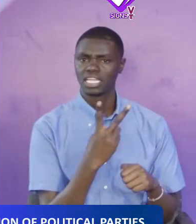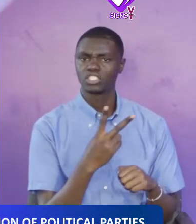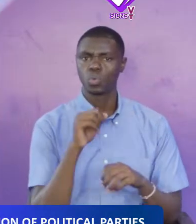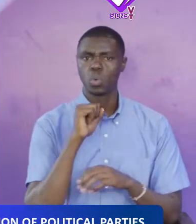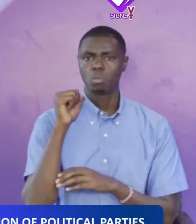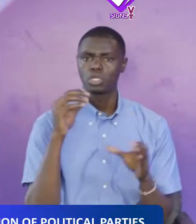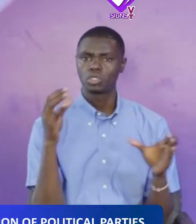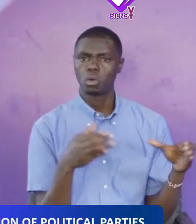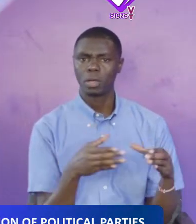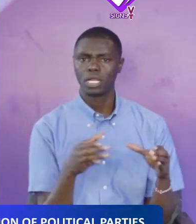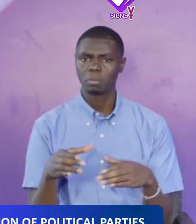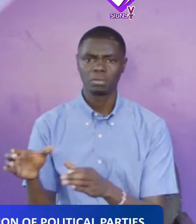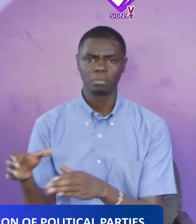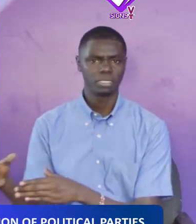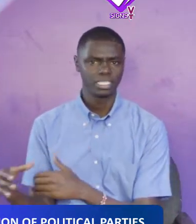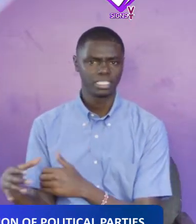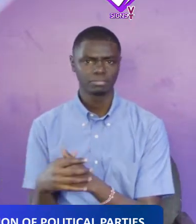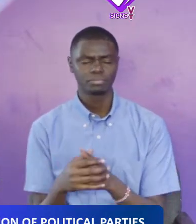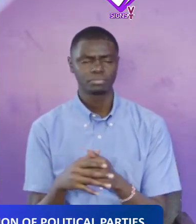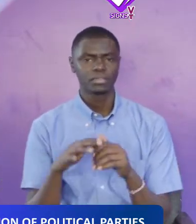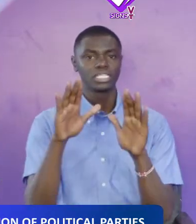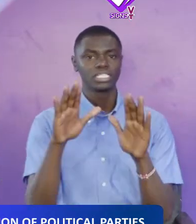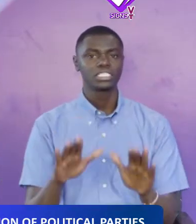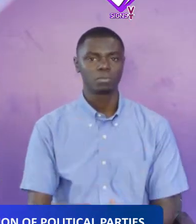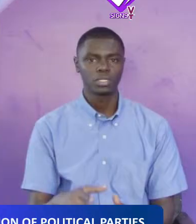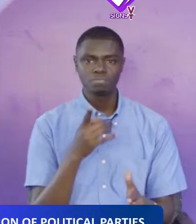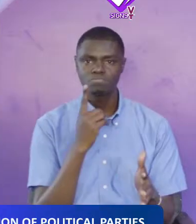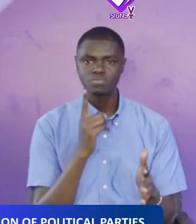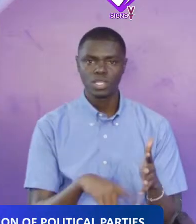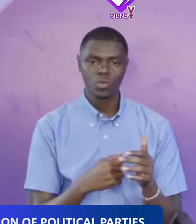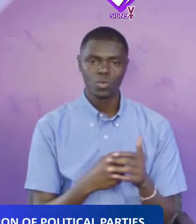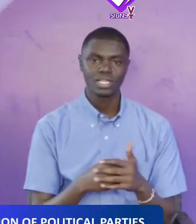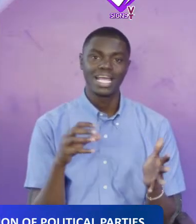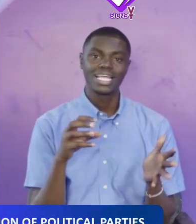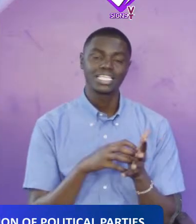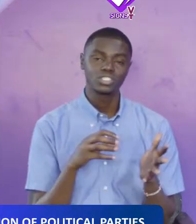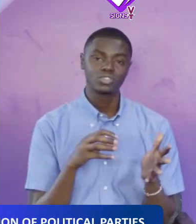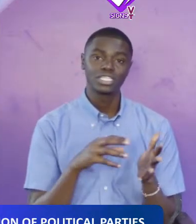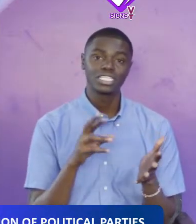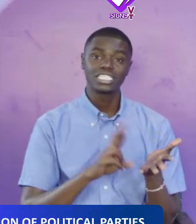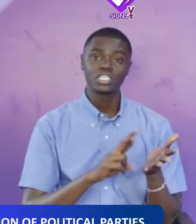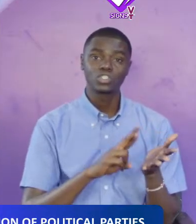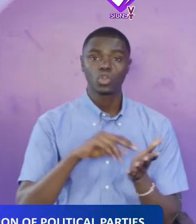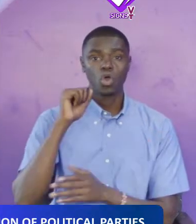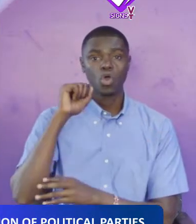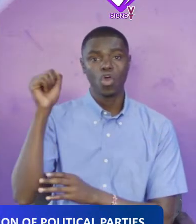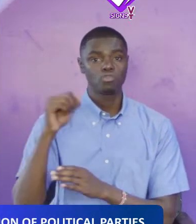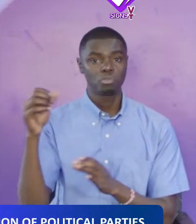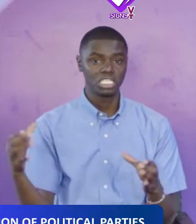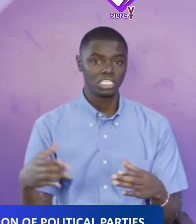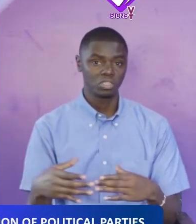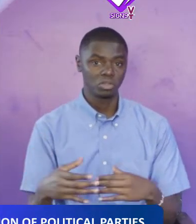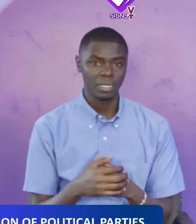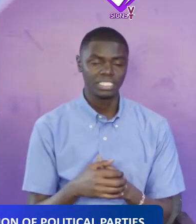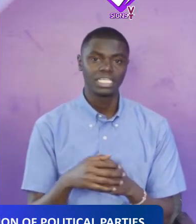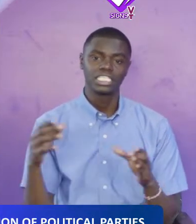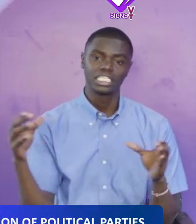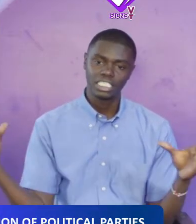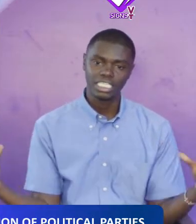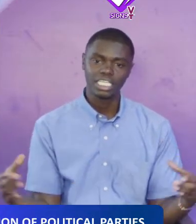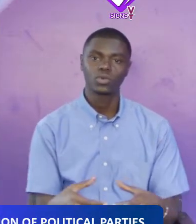92. It's important also to mention that registration of political parties is categorized into